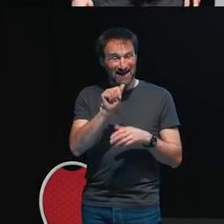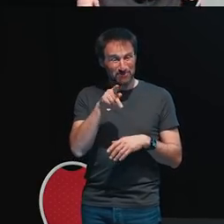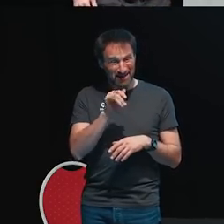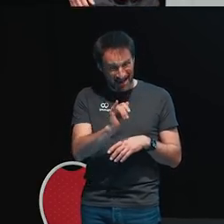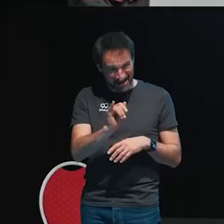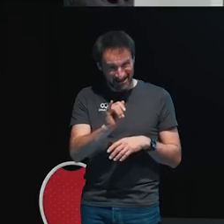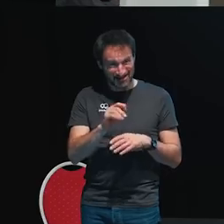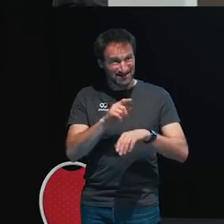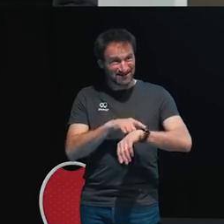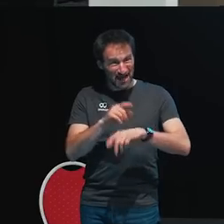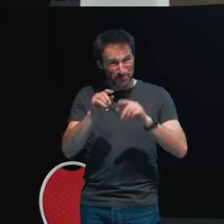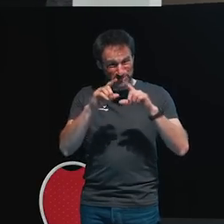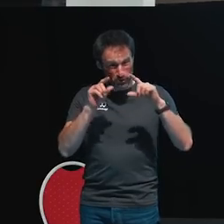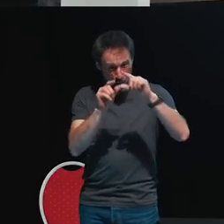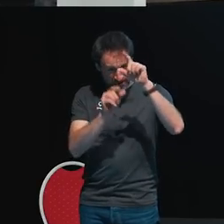not much fun.